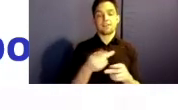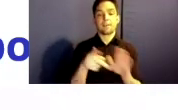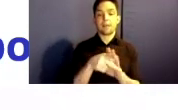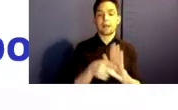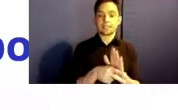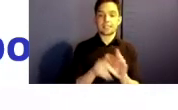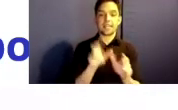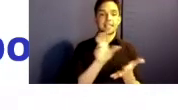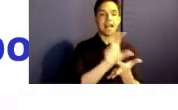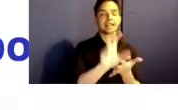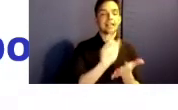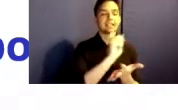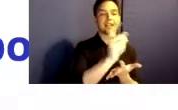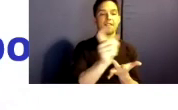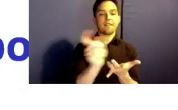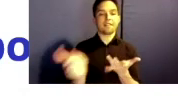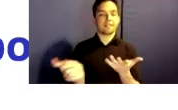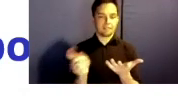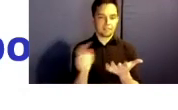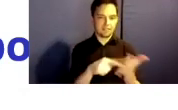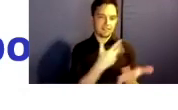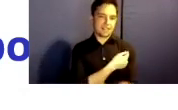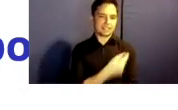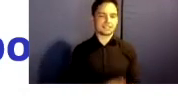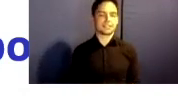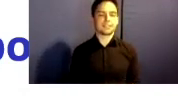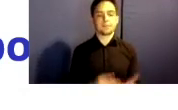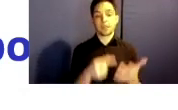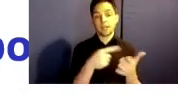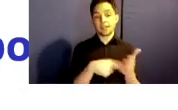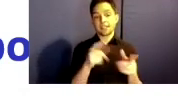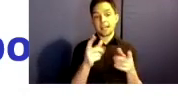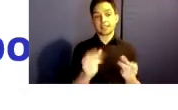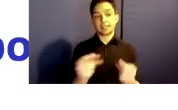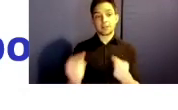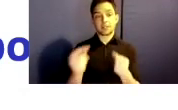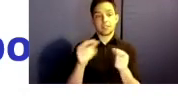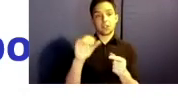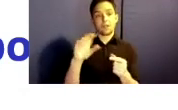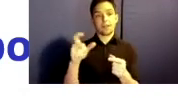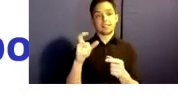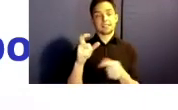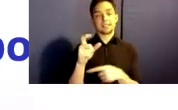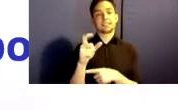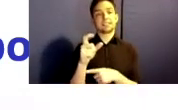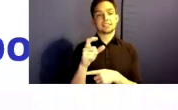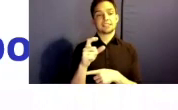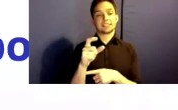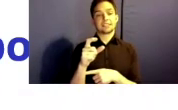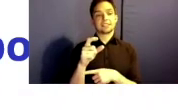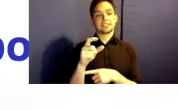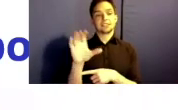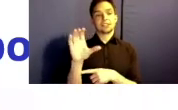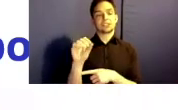allocation. Look, this ACT Accelerator and COVAX facility, the main supporting